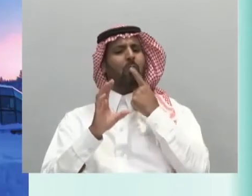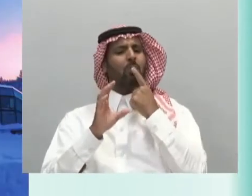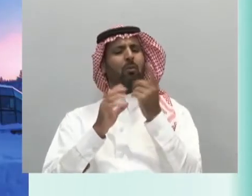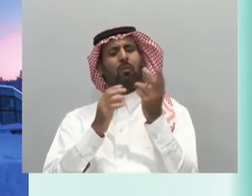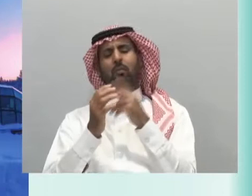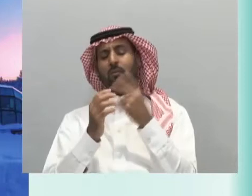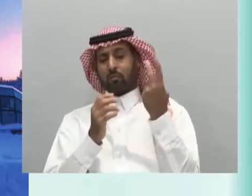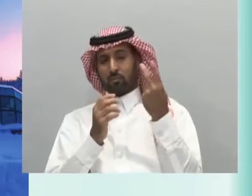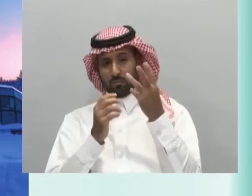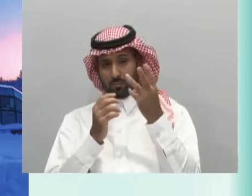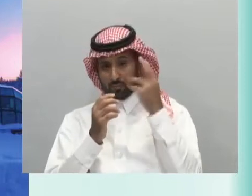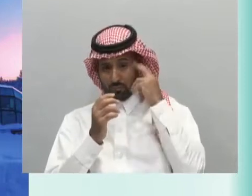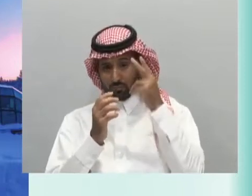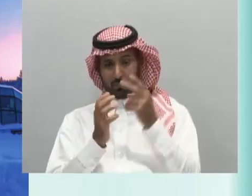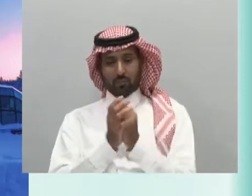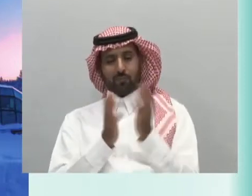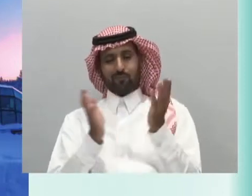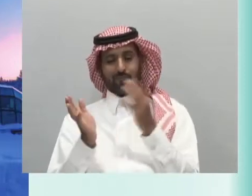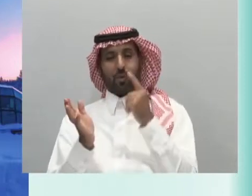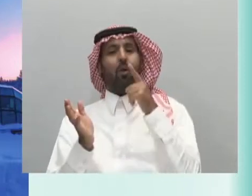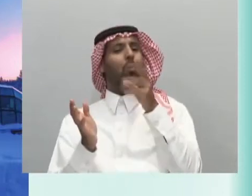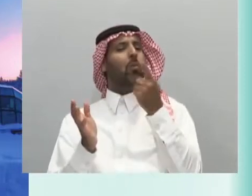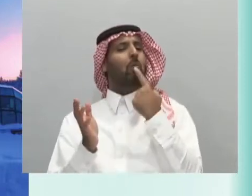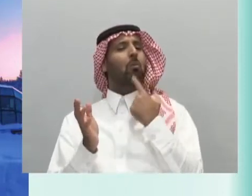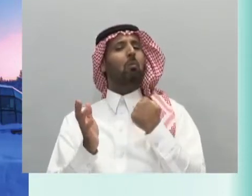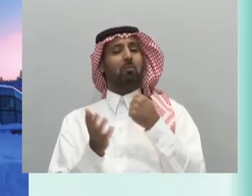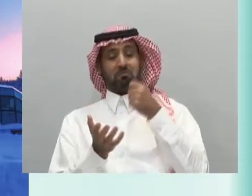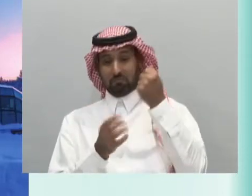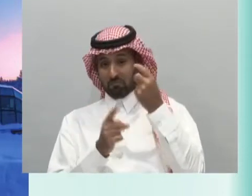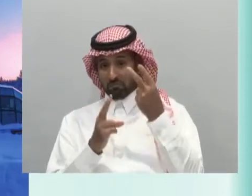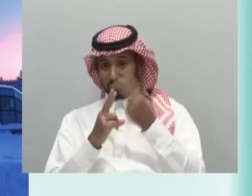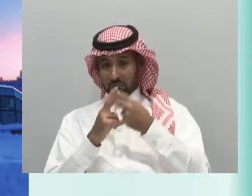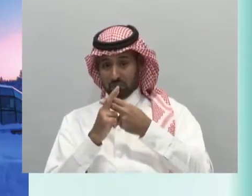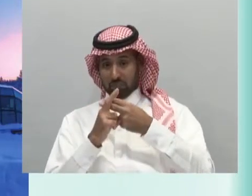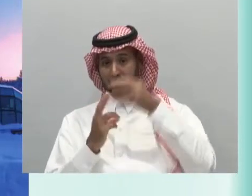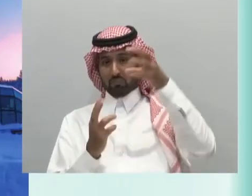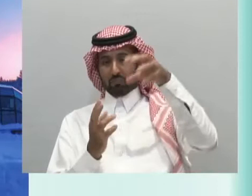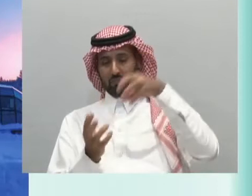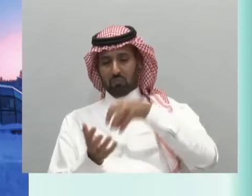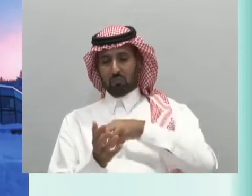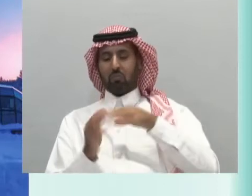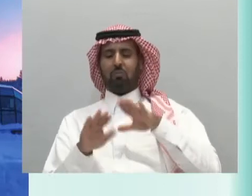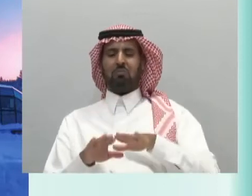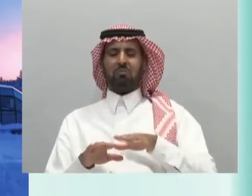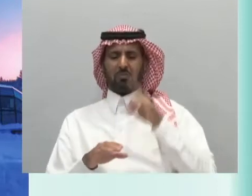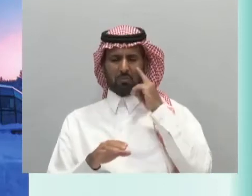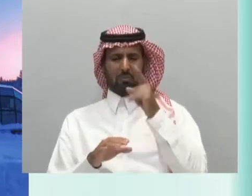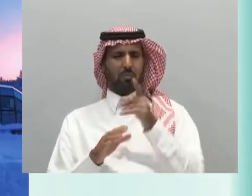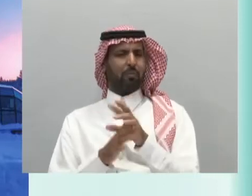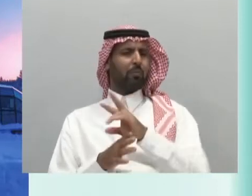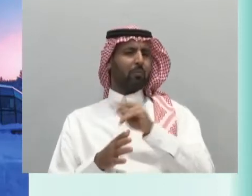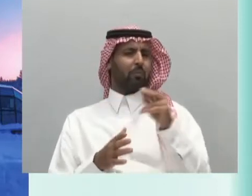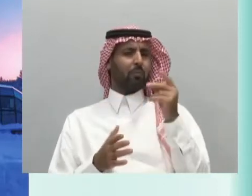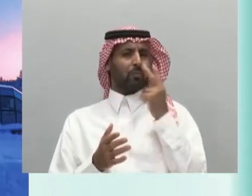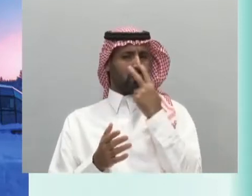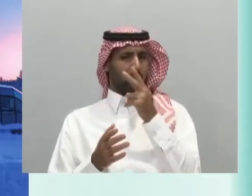do you think you would like to stay and why? You prefer which one of these? Okay, what's the difference between them? Look